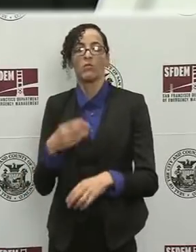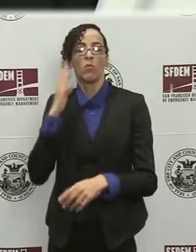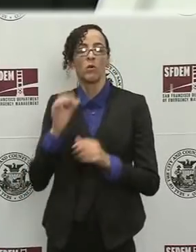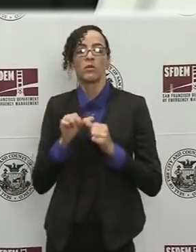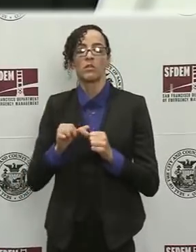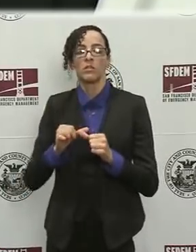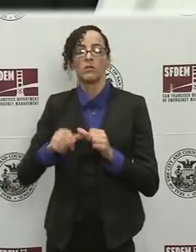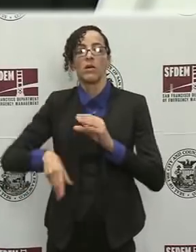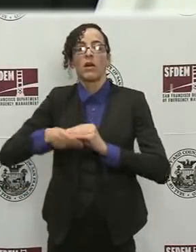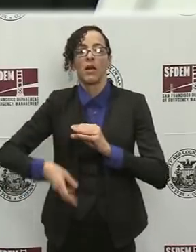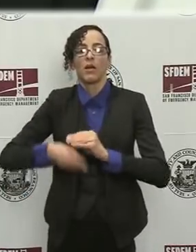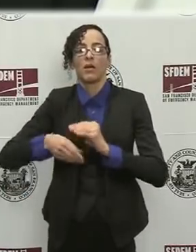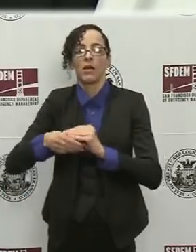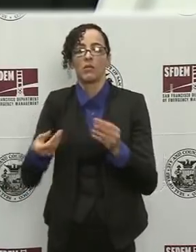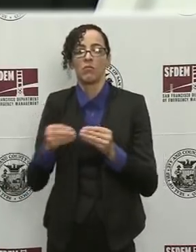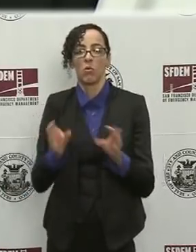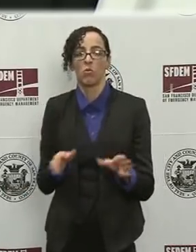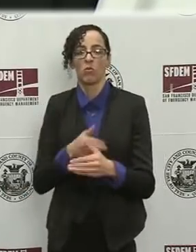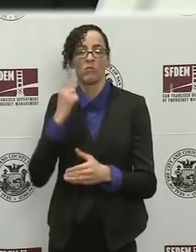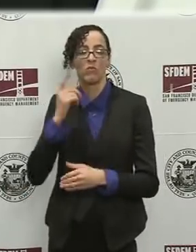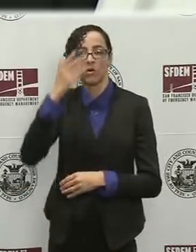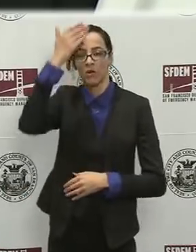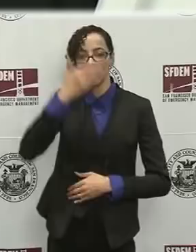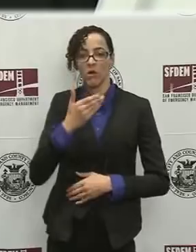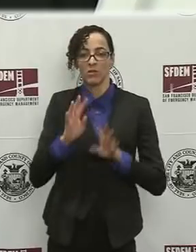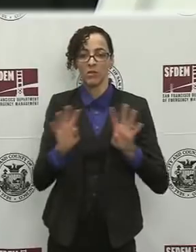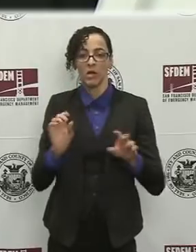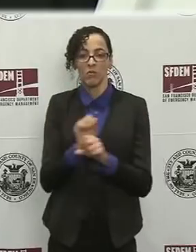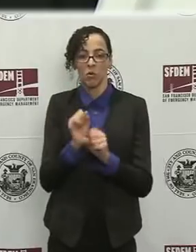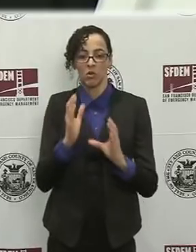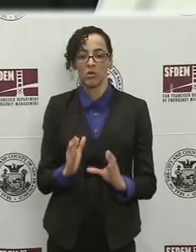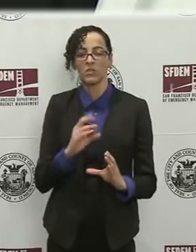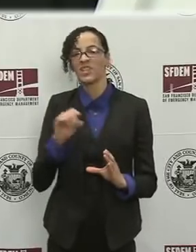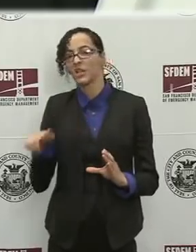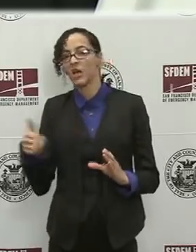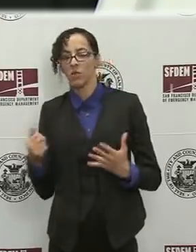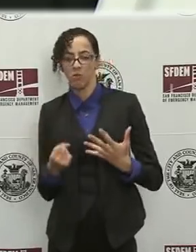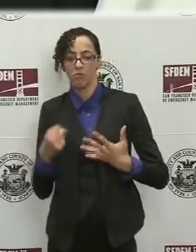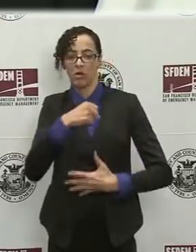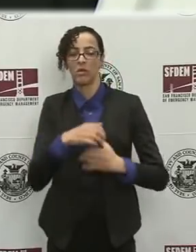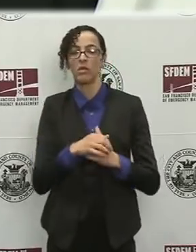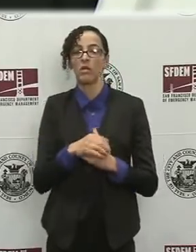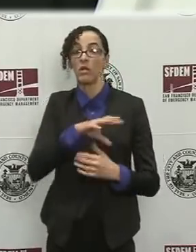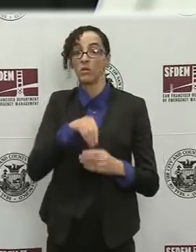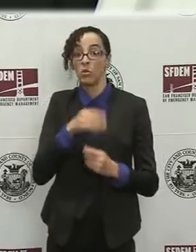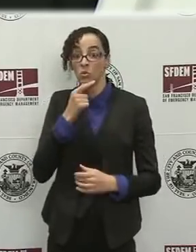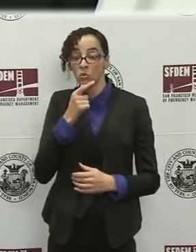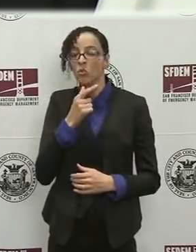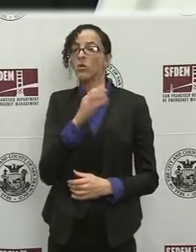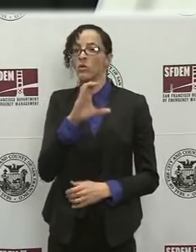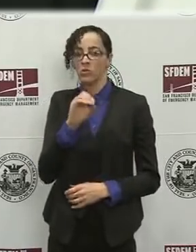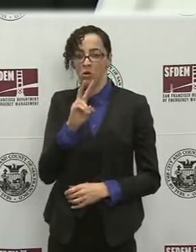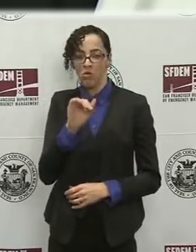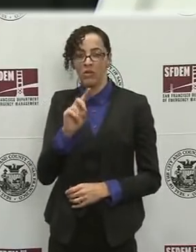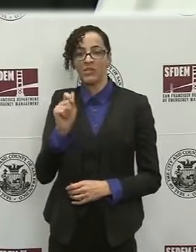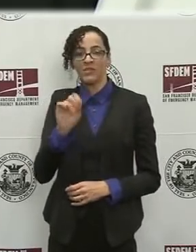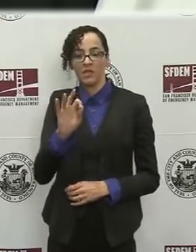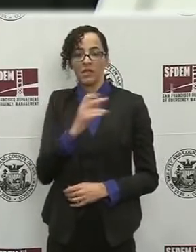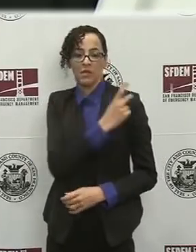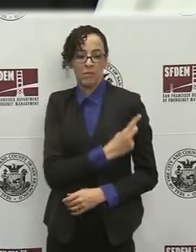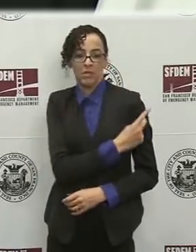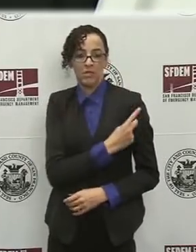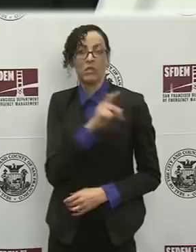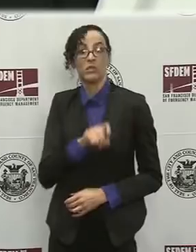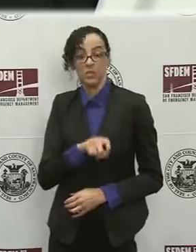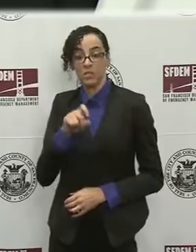other priorities, which include COVID-19 patients who need to be isolated but don't need to be in